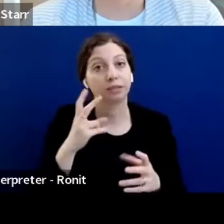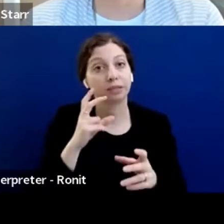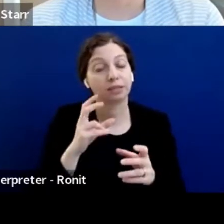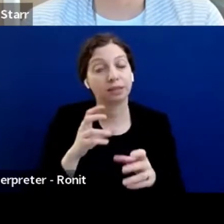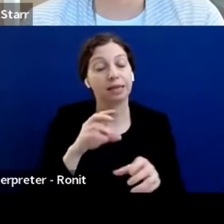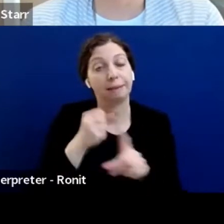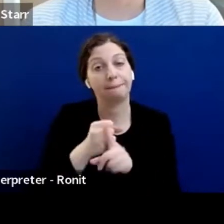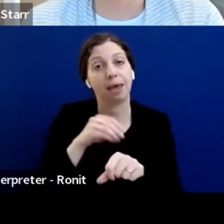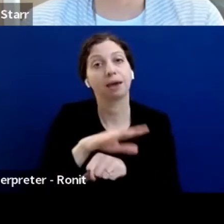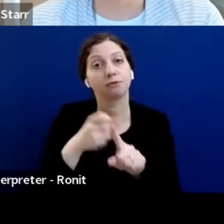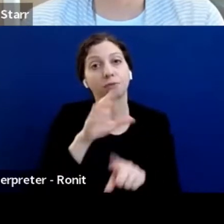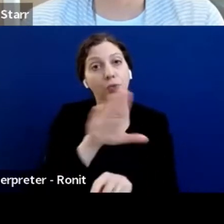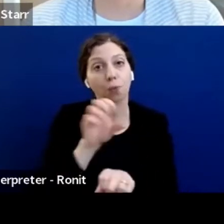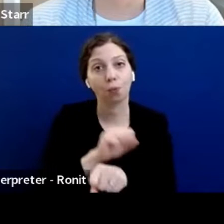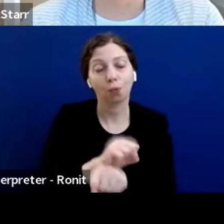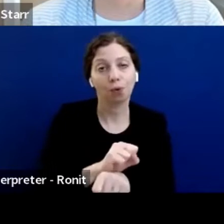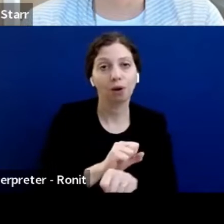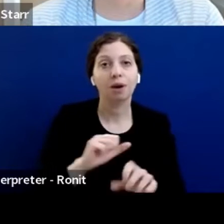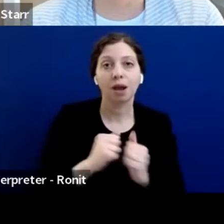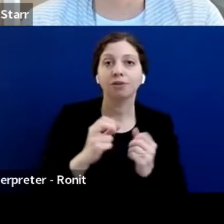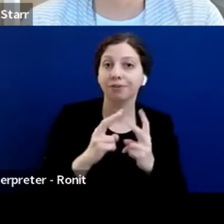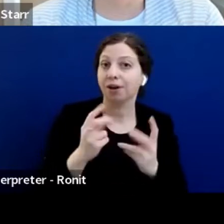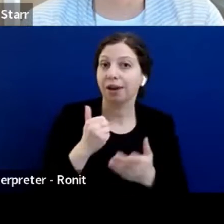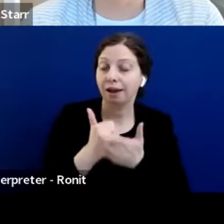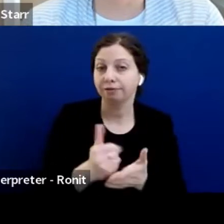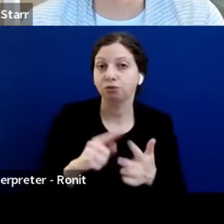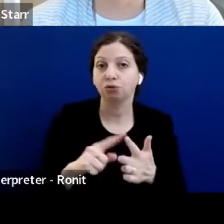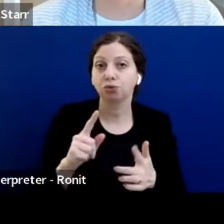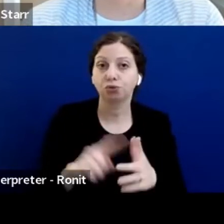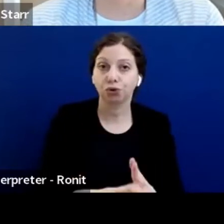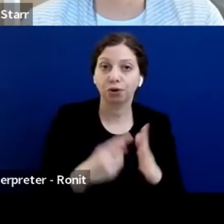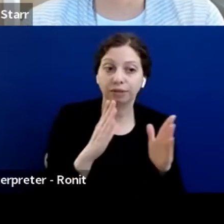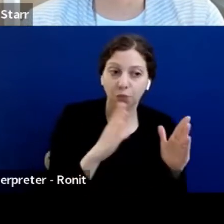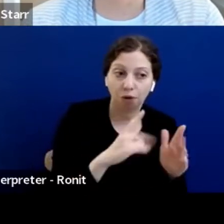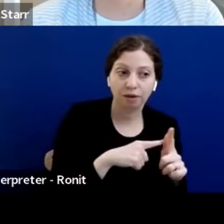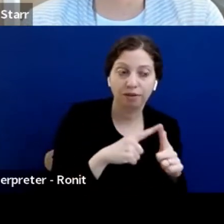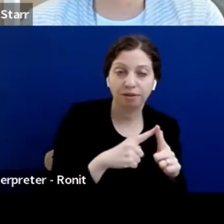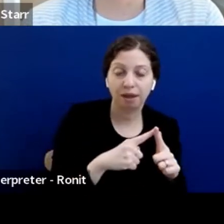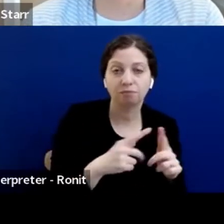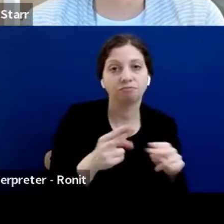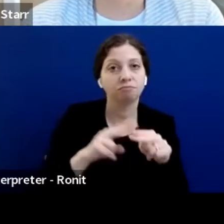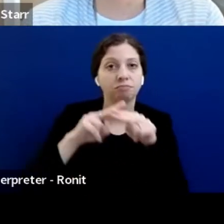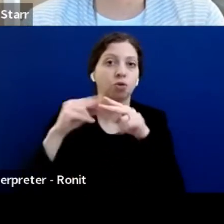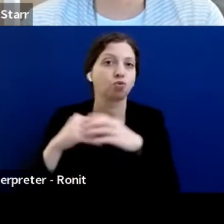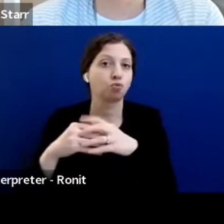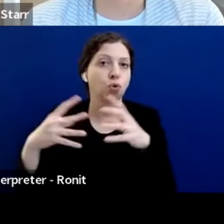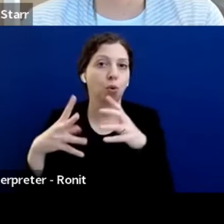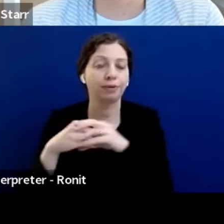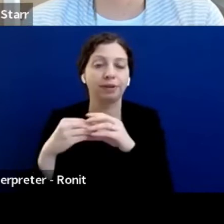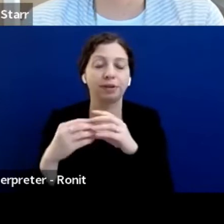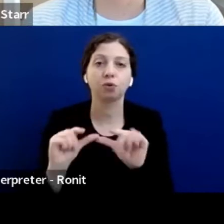doing, how it's very helpful to sort of start small and then grow within a group and across an